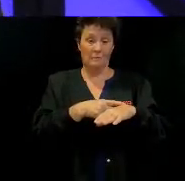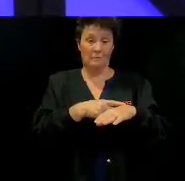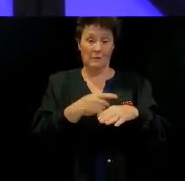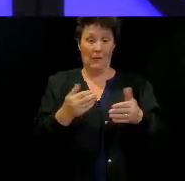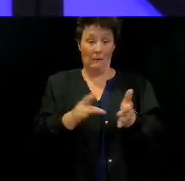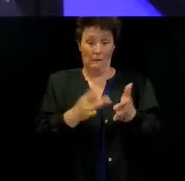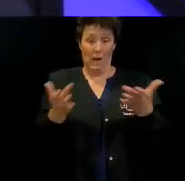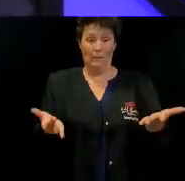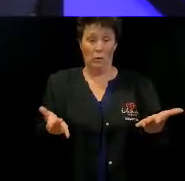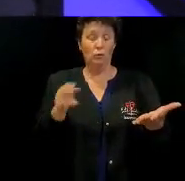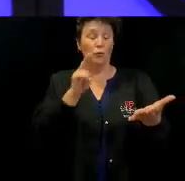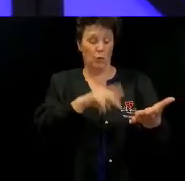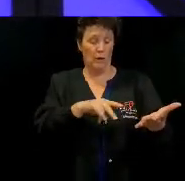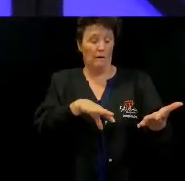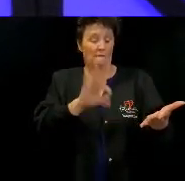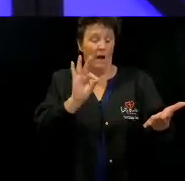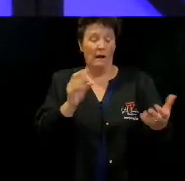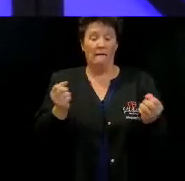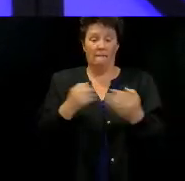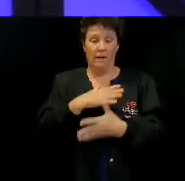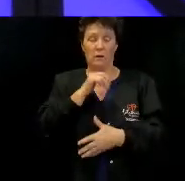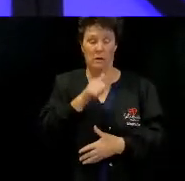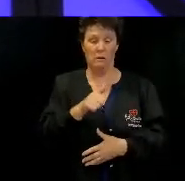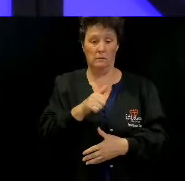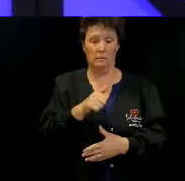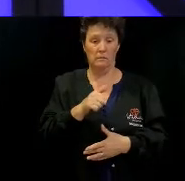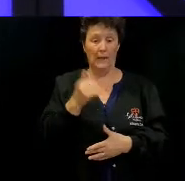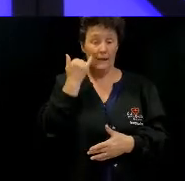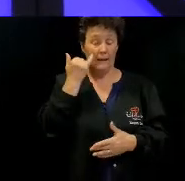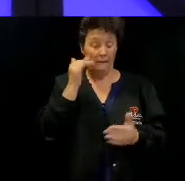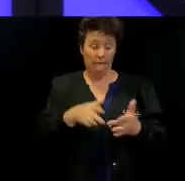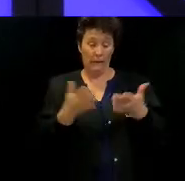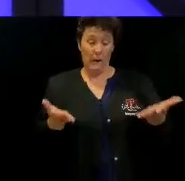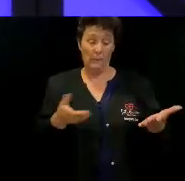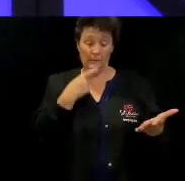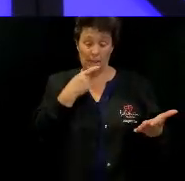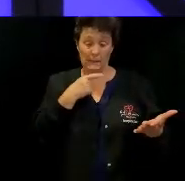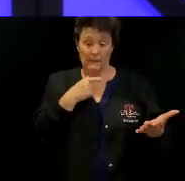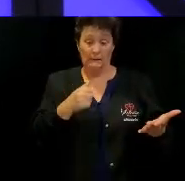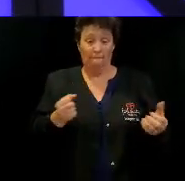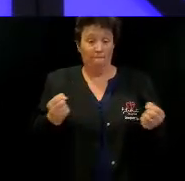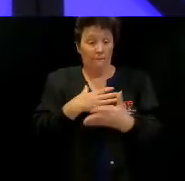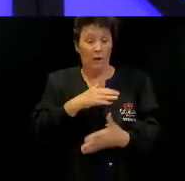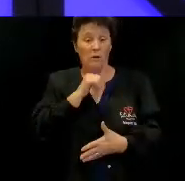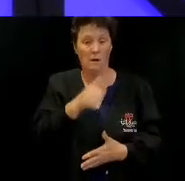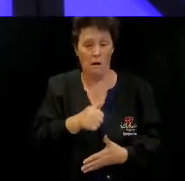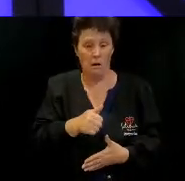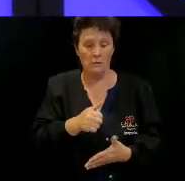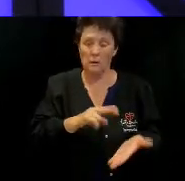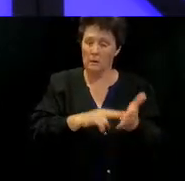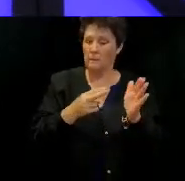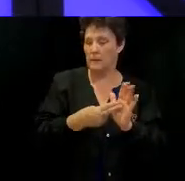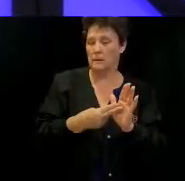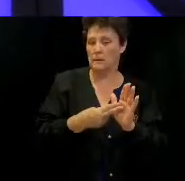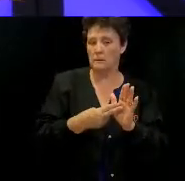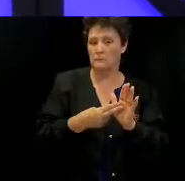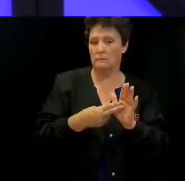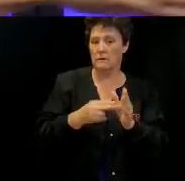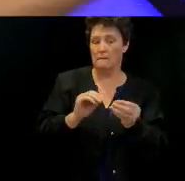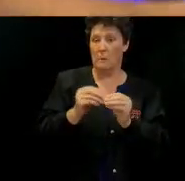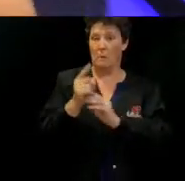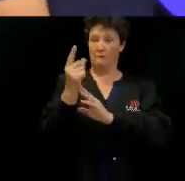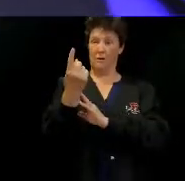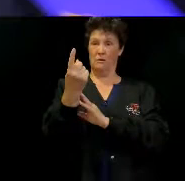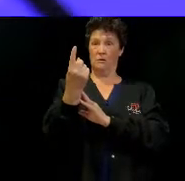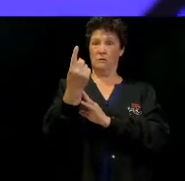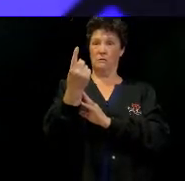deal. So, if the Bible tells us not to fear, there is, number one, there's an opportunity for us